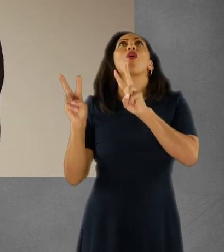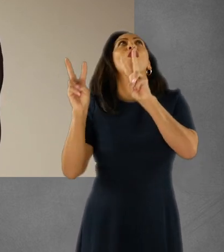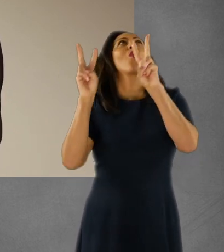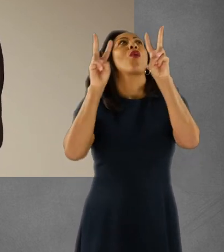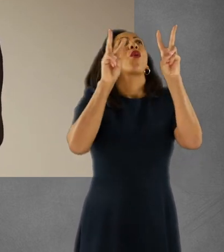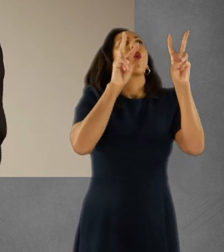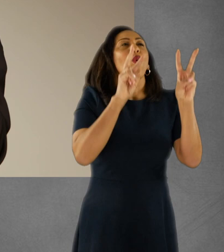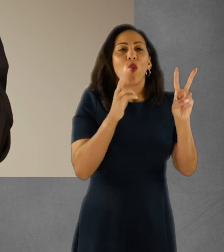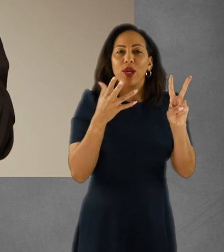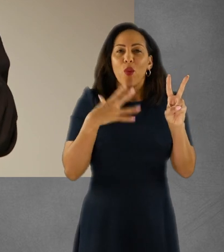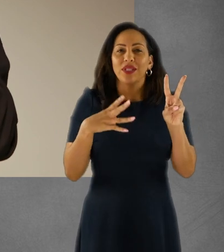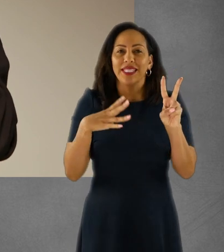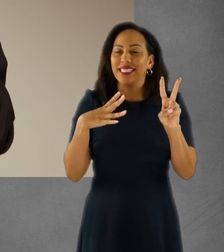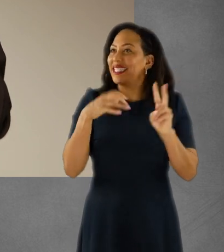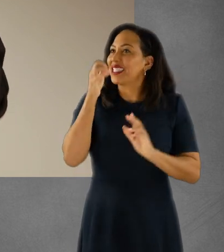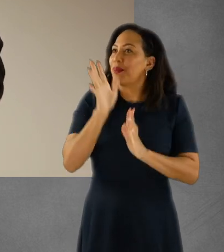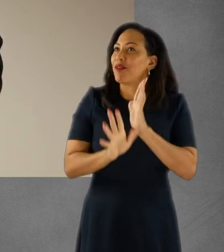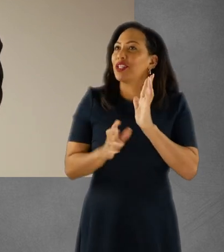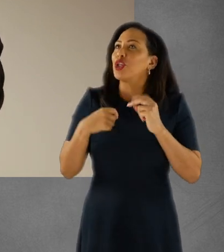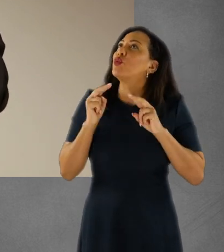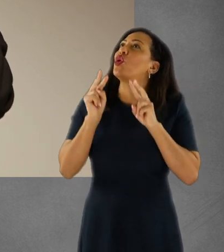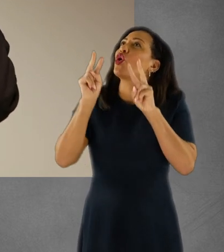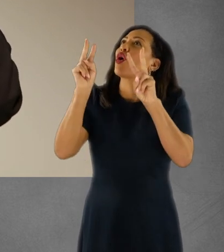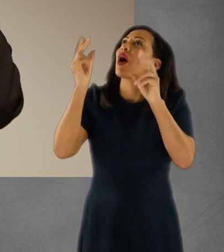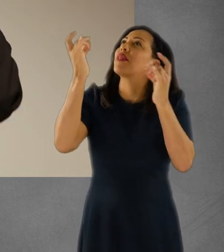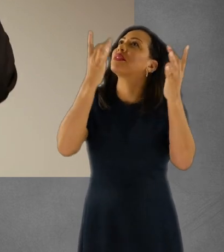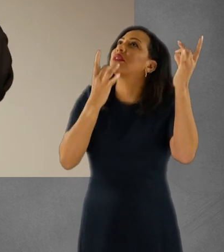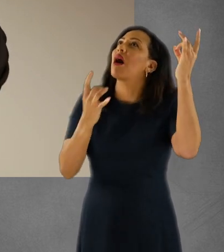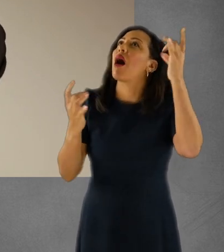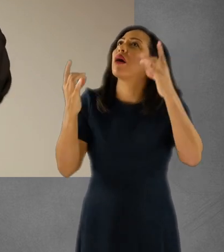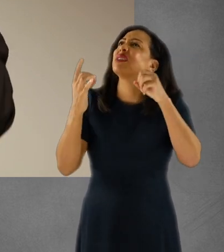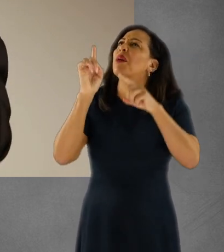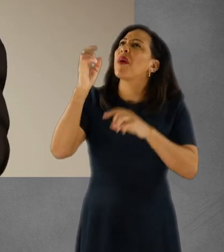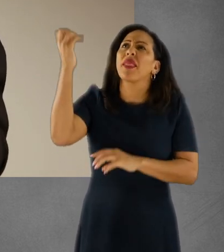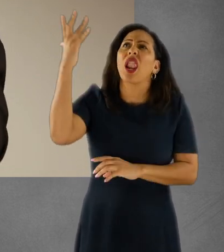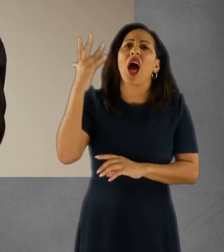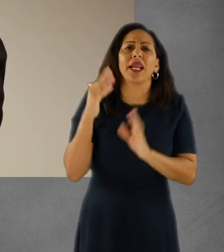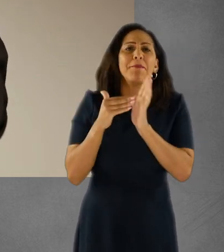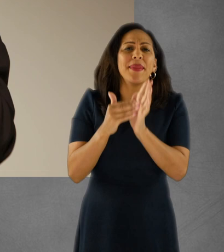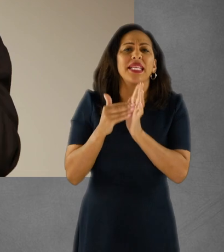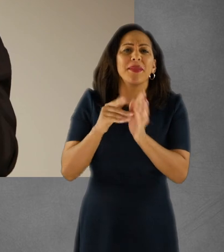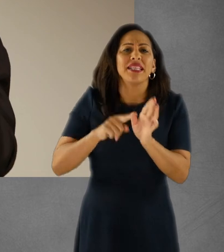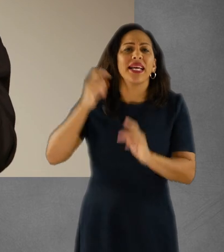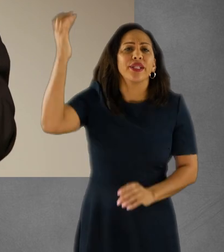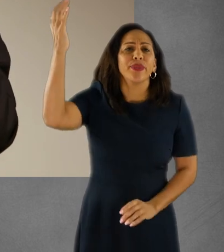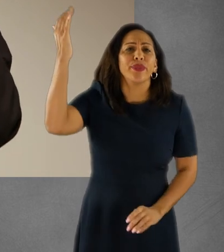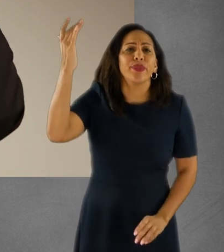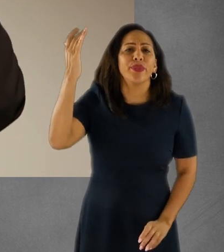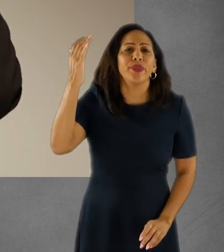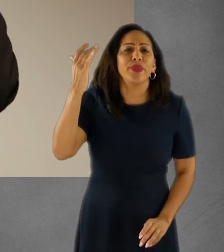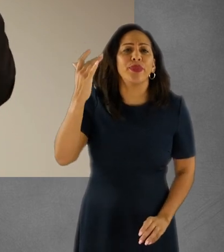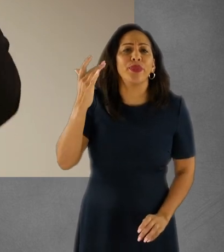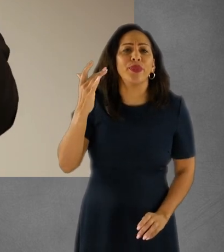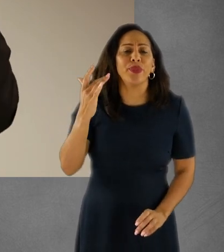this sort of existential experience of you're looking at the stars, but the light from the stars takes millions of years to reach us, and by now